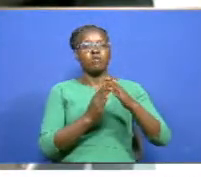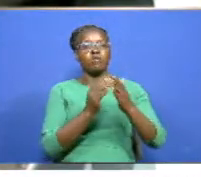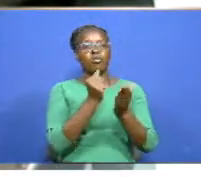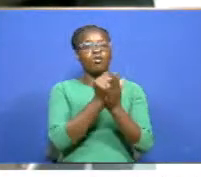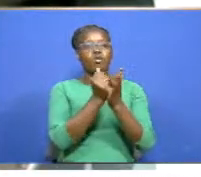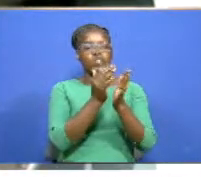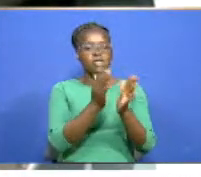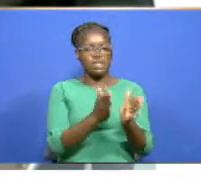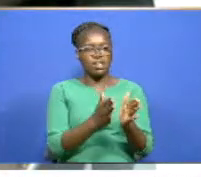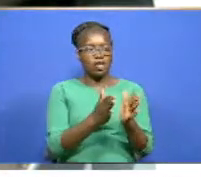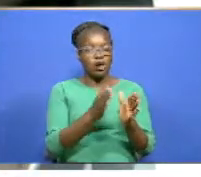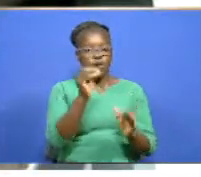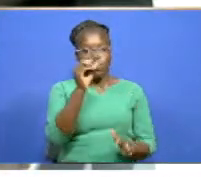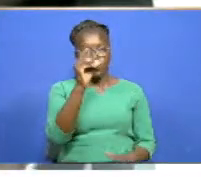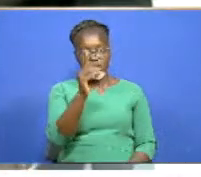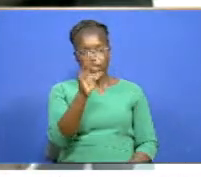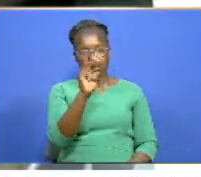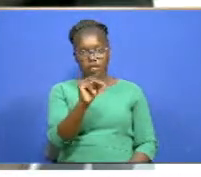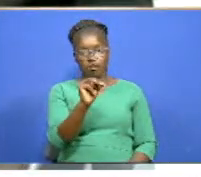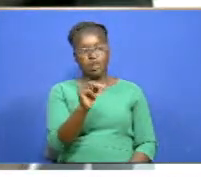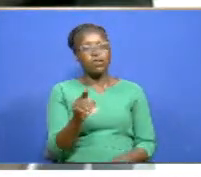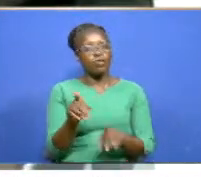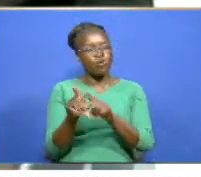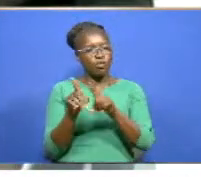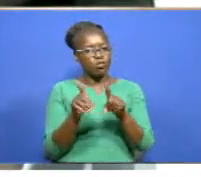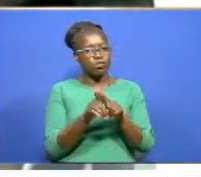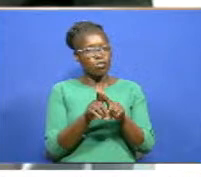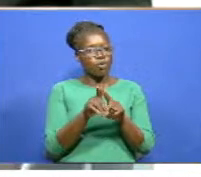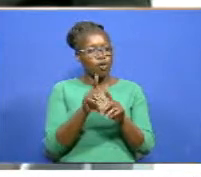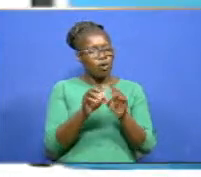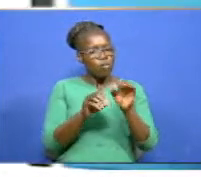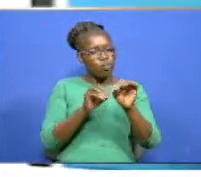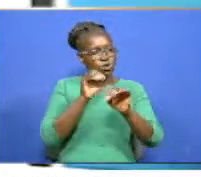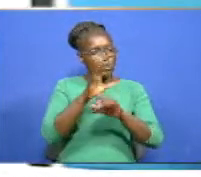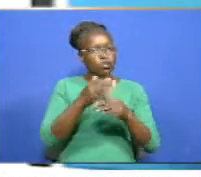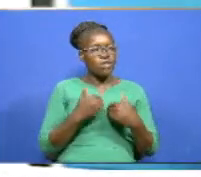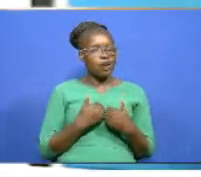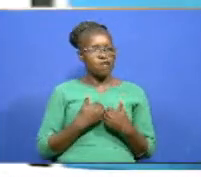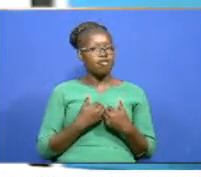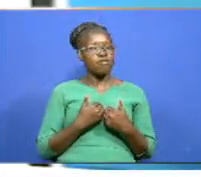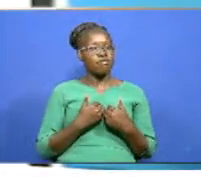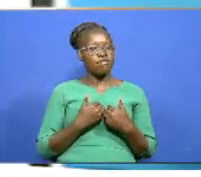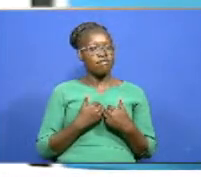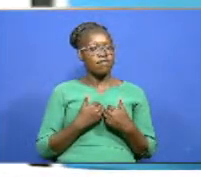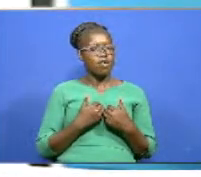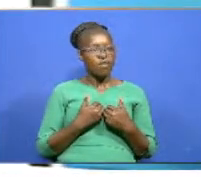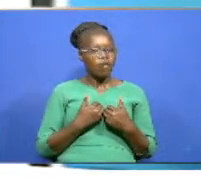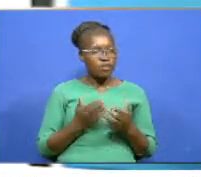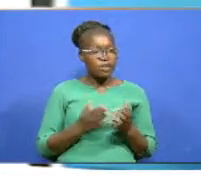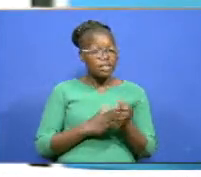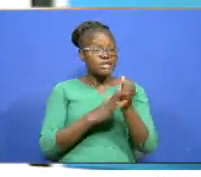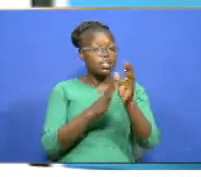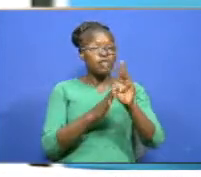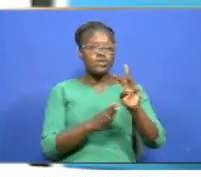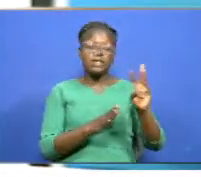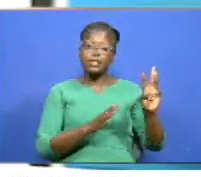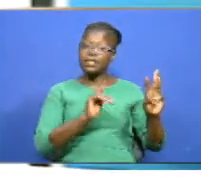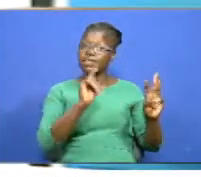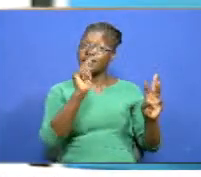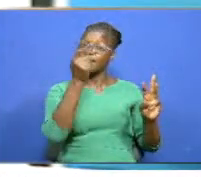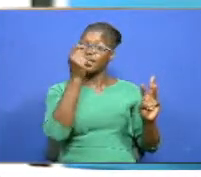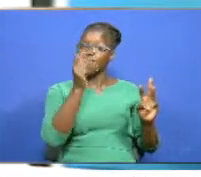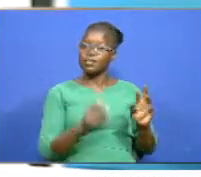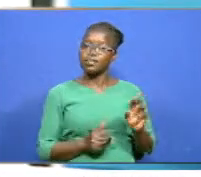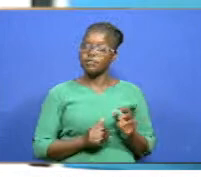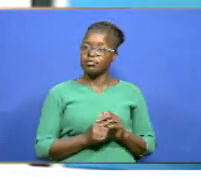ODM party, and he also has a projection of being the kingpin of Western Kenya. And in